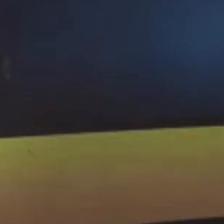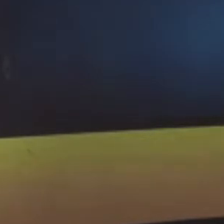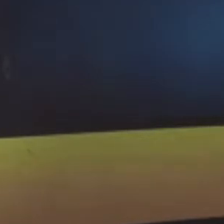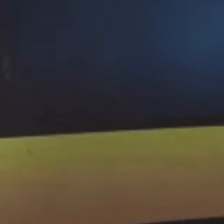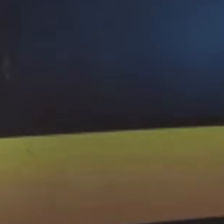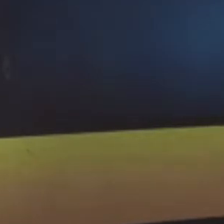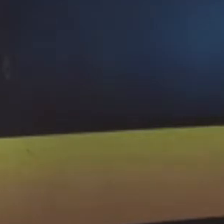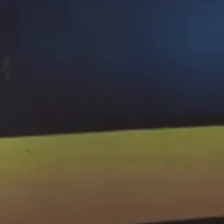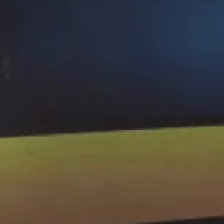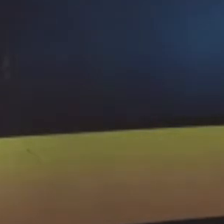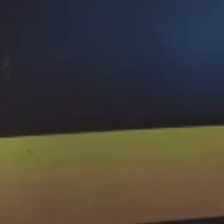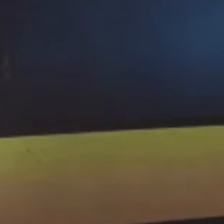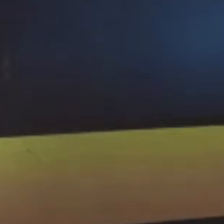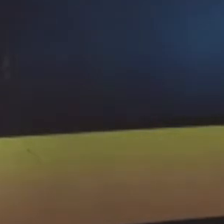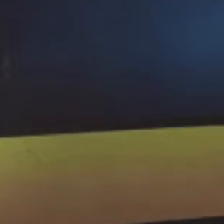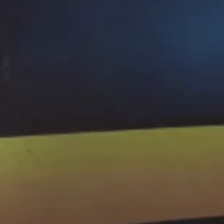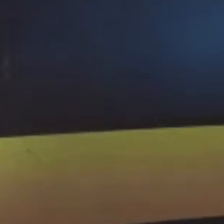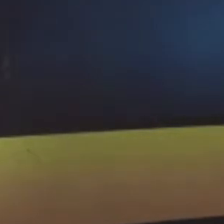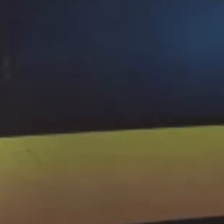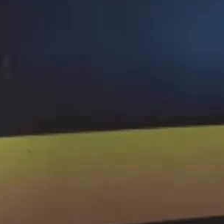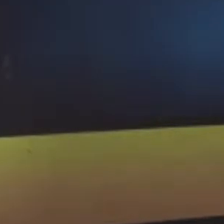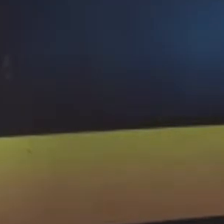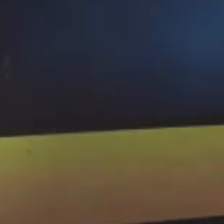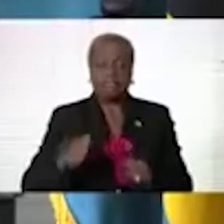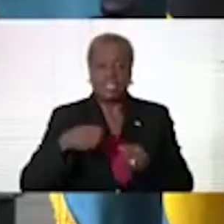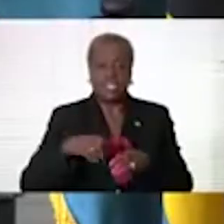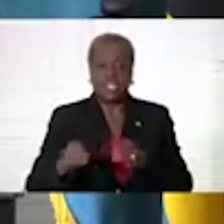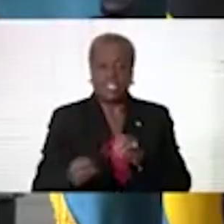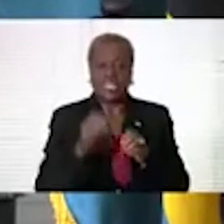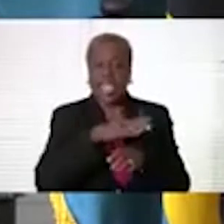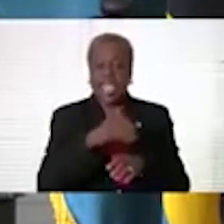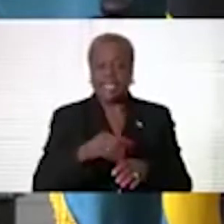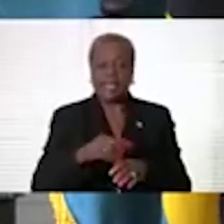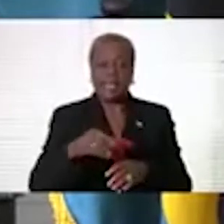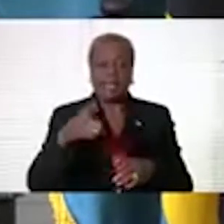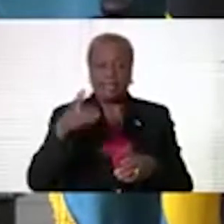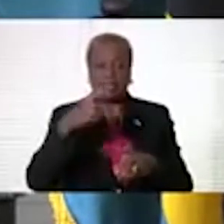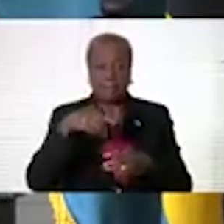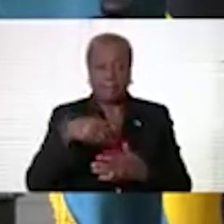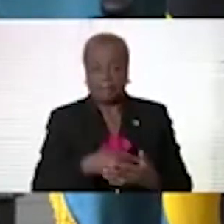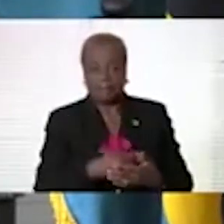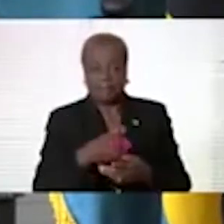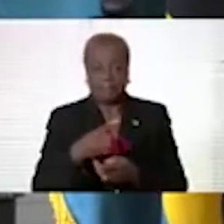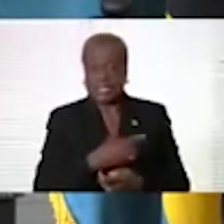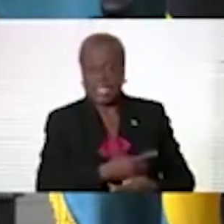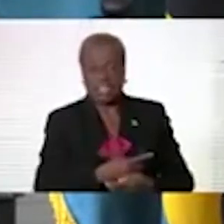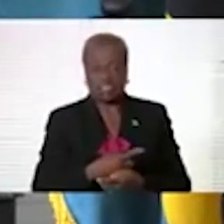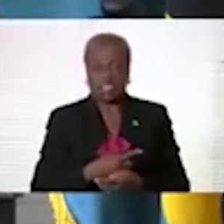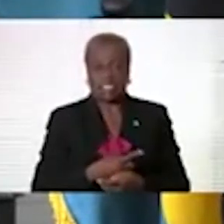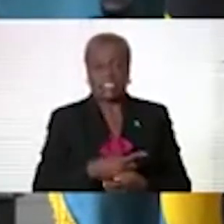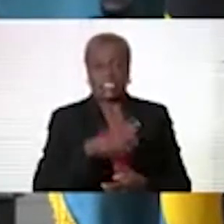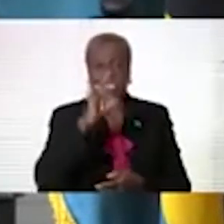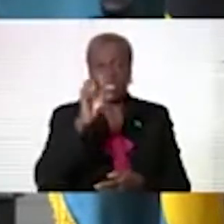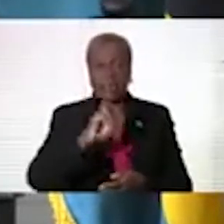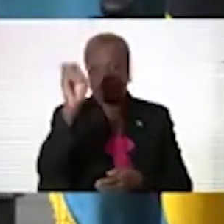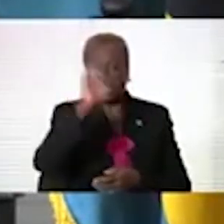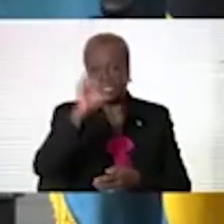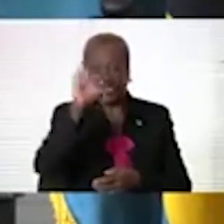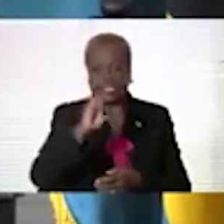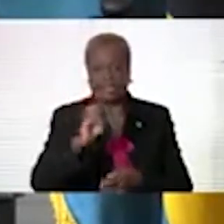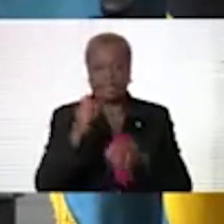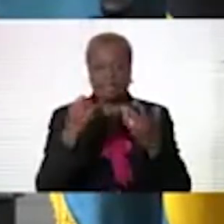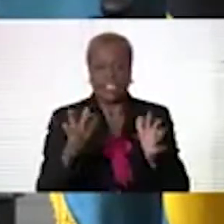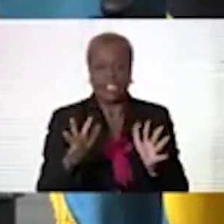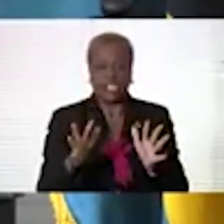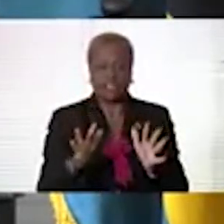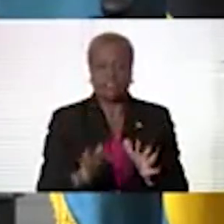report, over the 2 days, 75 new cases of the virus were confirmed. On Wednesday, health officials reported 38 cases, and for